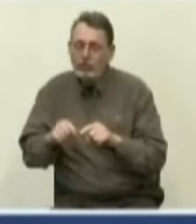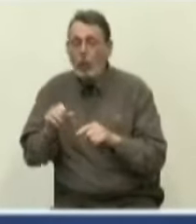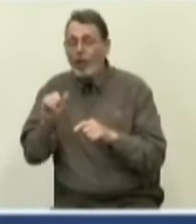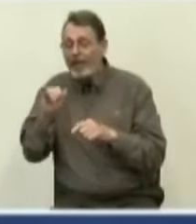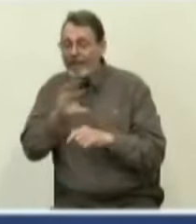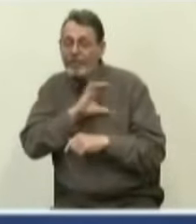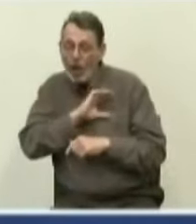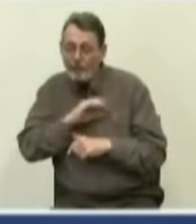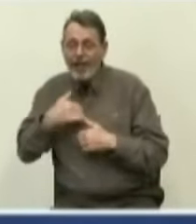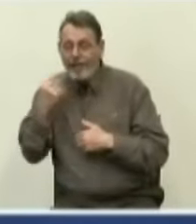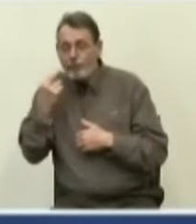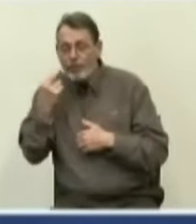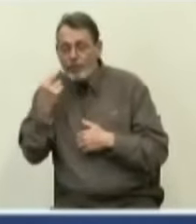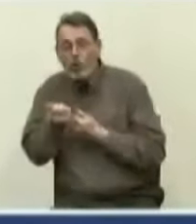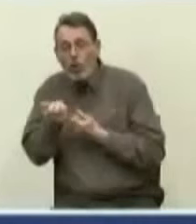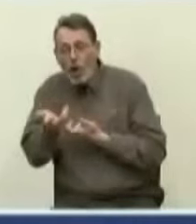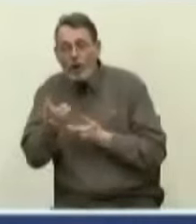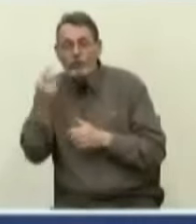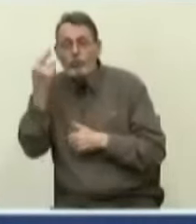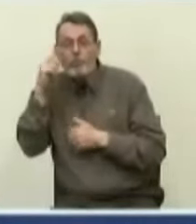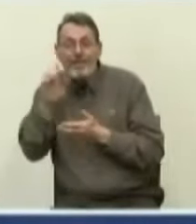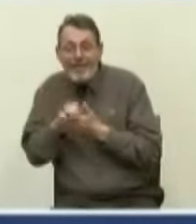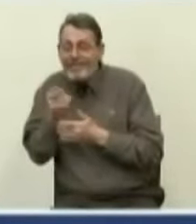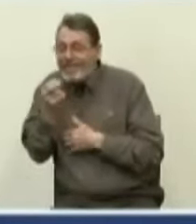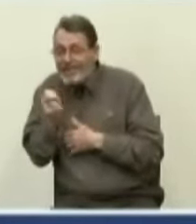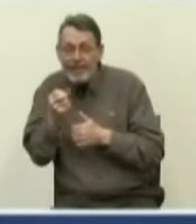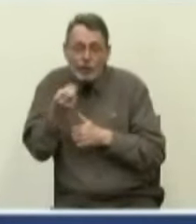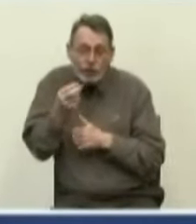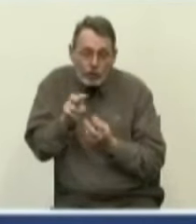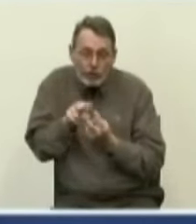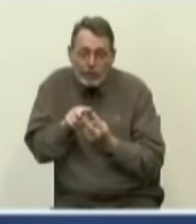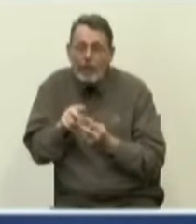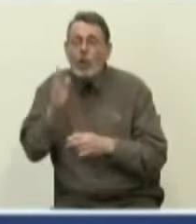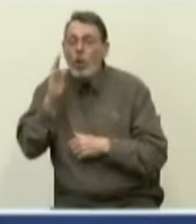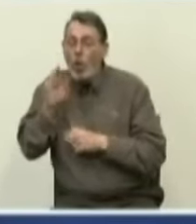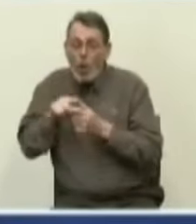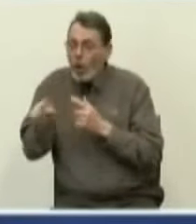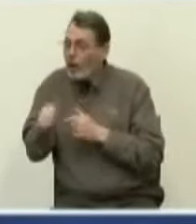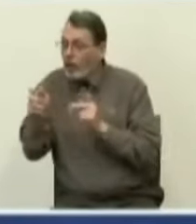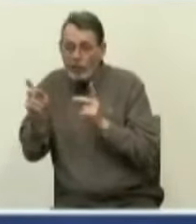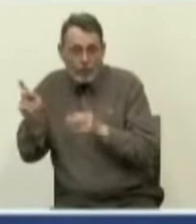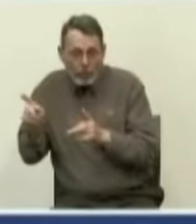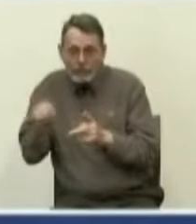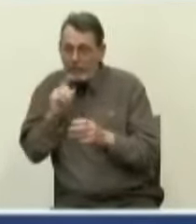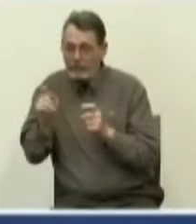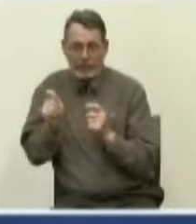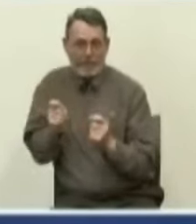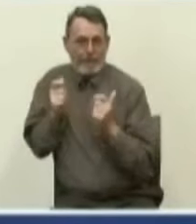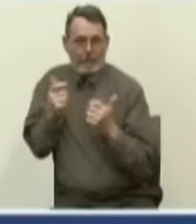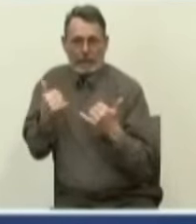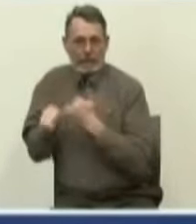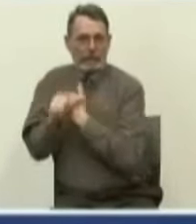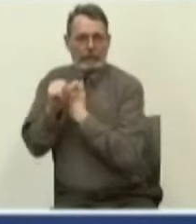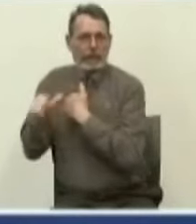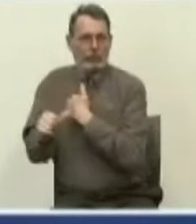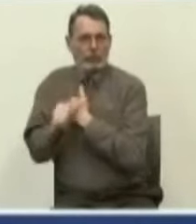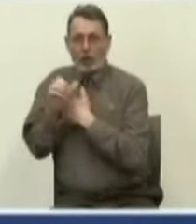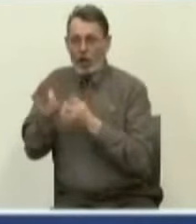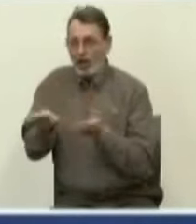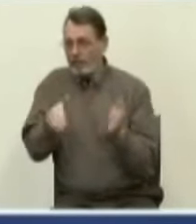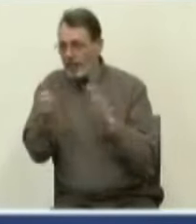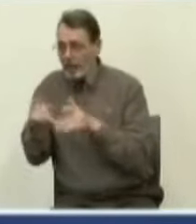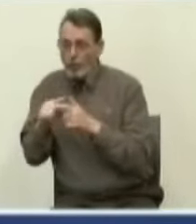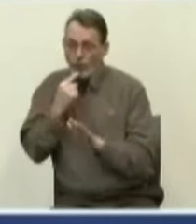has reasonable cause to believe that he or she or another person is in immediate danger of death